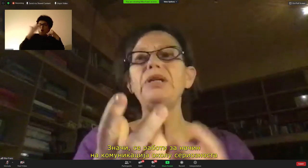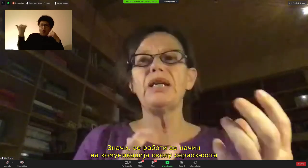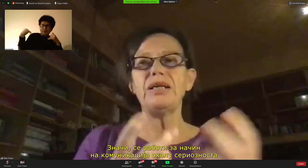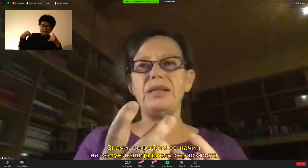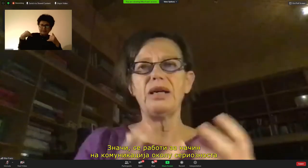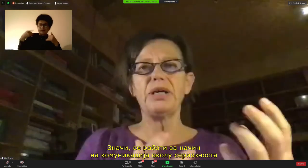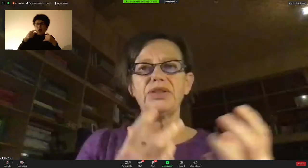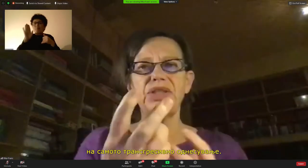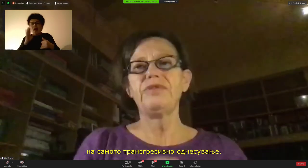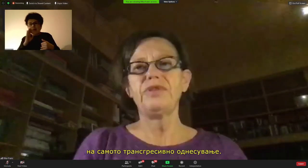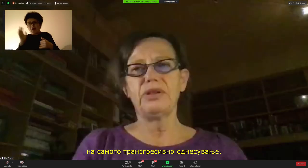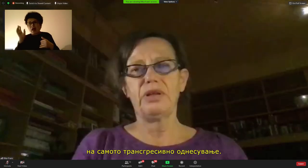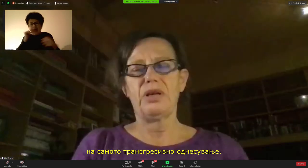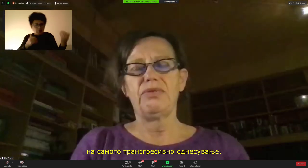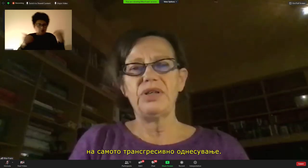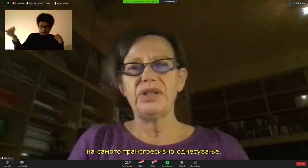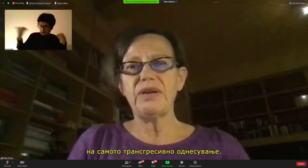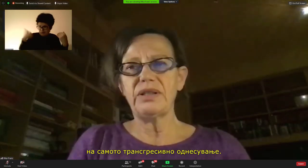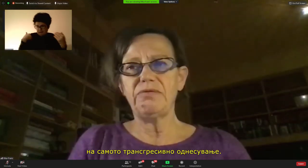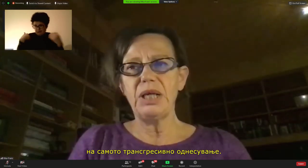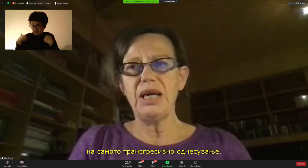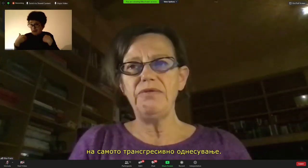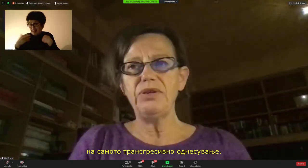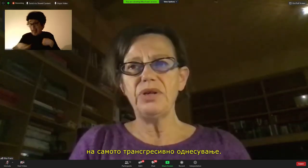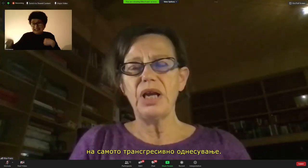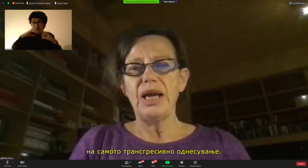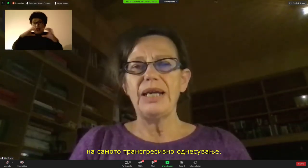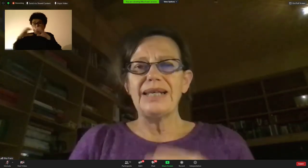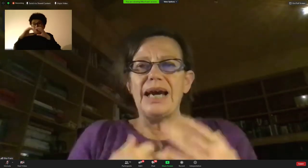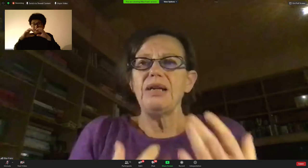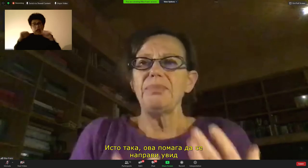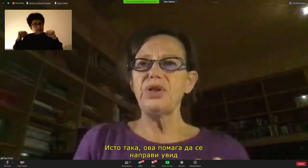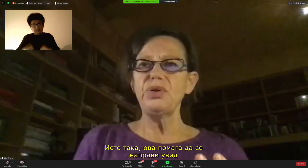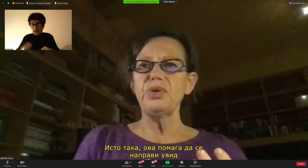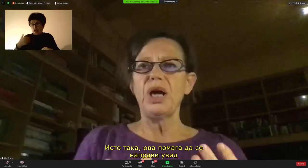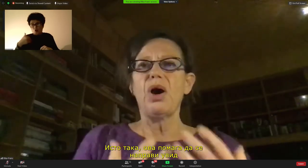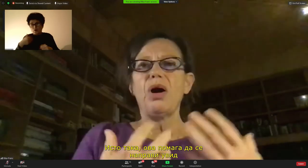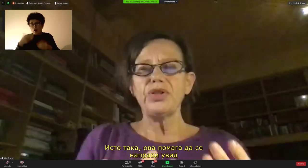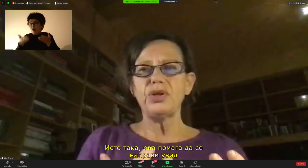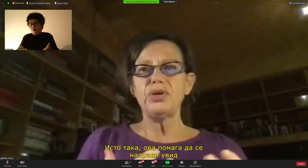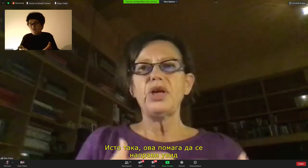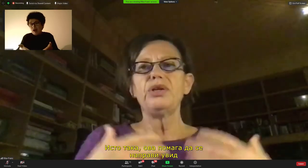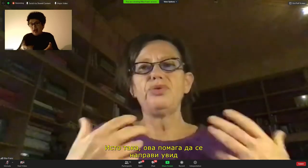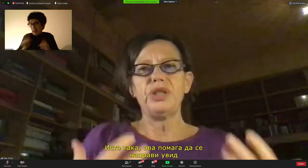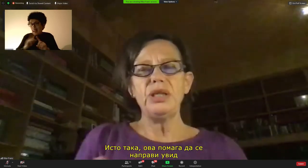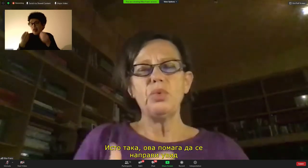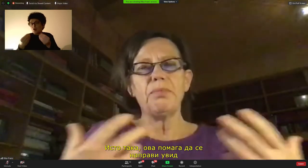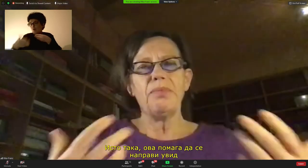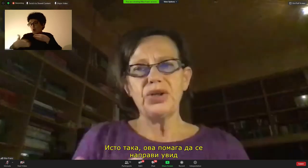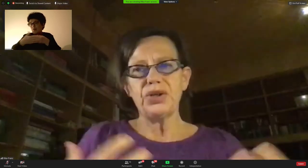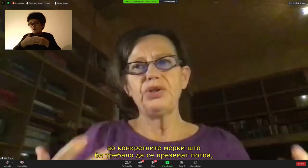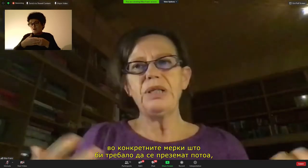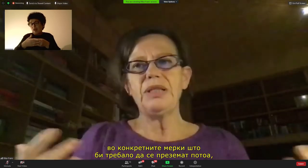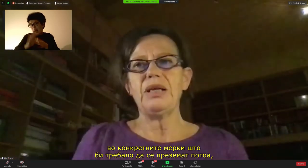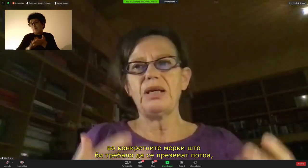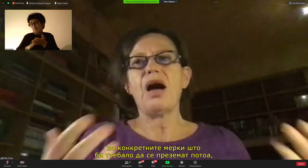of communicating about the seriousness of the transgressive behavior. It helps you also to see what